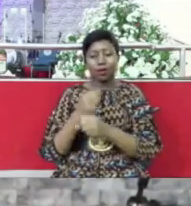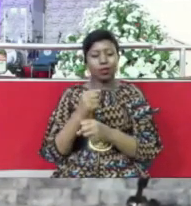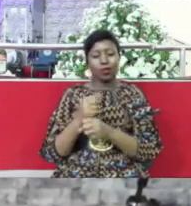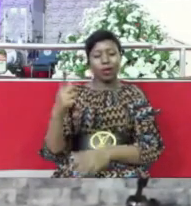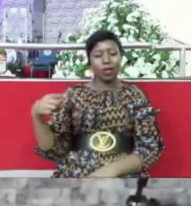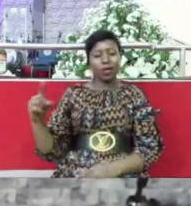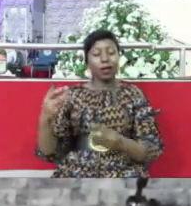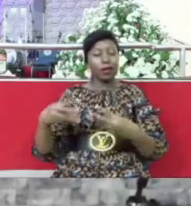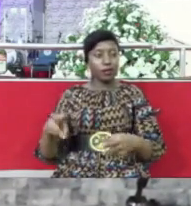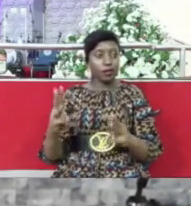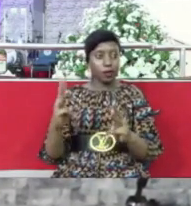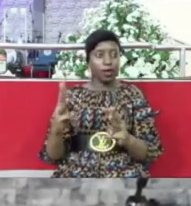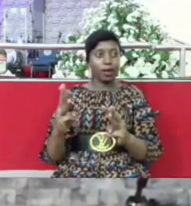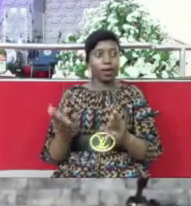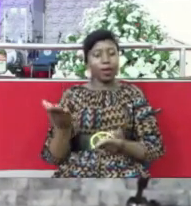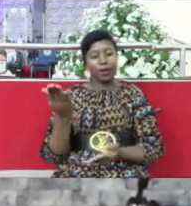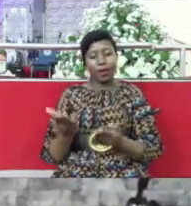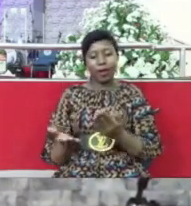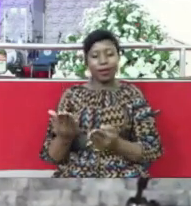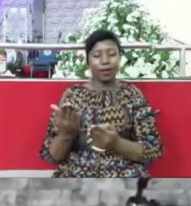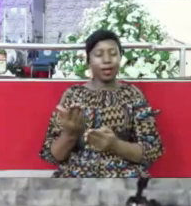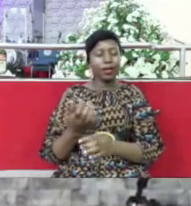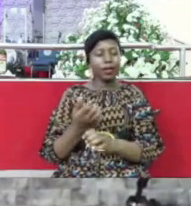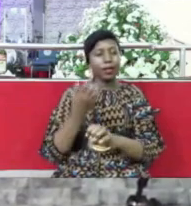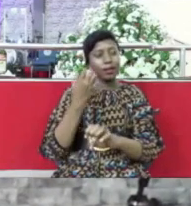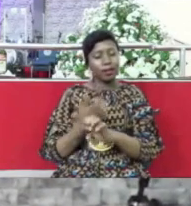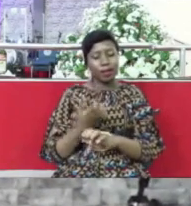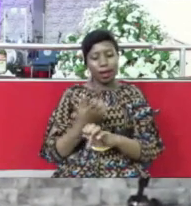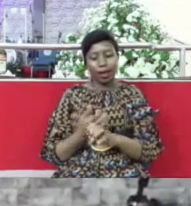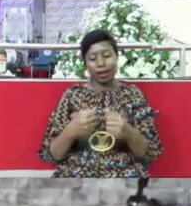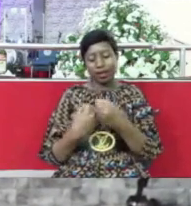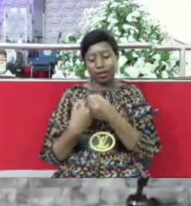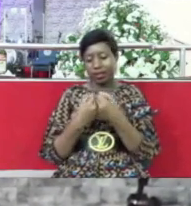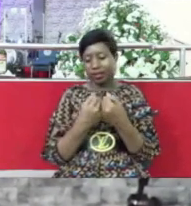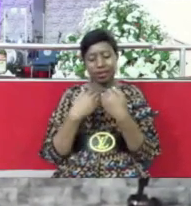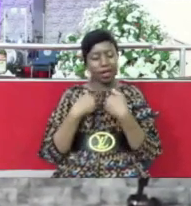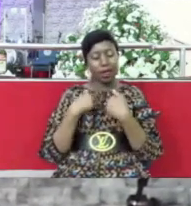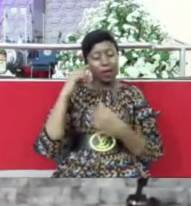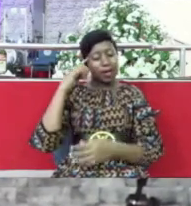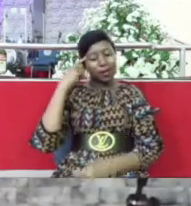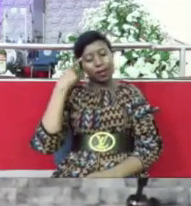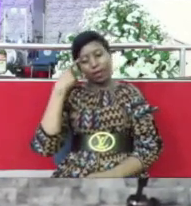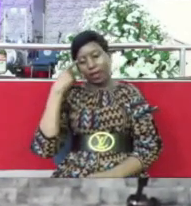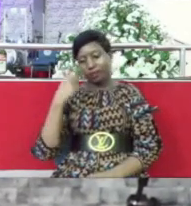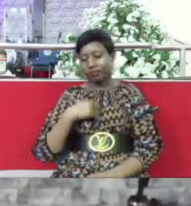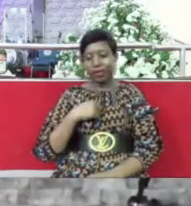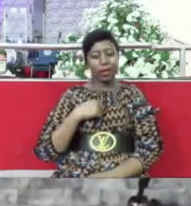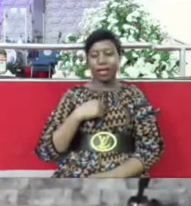yametendeka kinyume. Maybe you are going under. Umeenda chini kabisa. And you are saying I cannot make it. Unasema siwezi naye. He is replying to